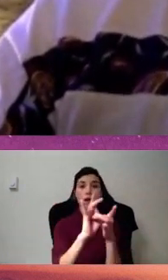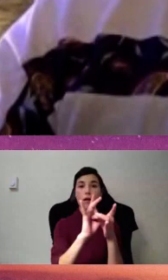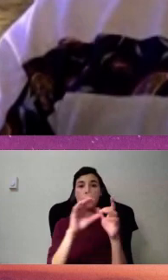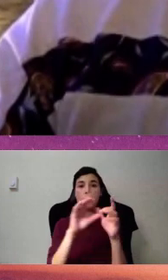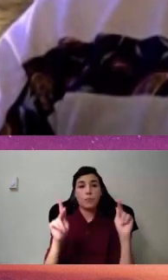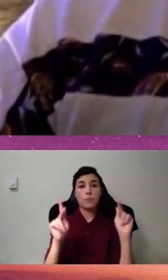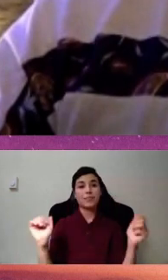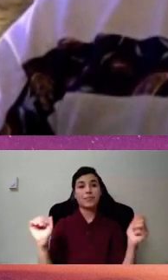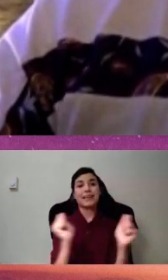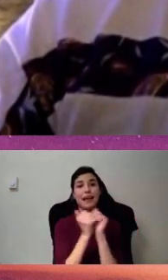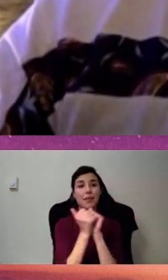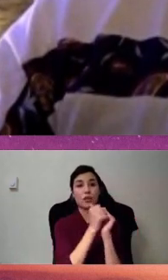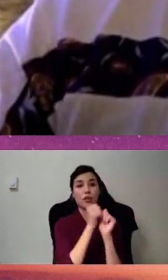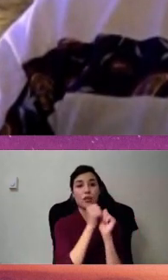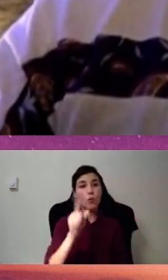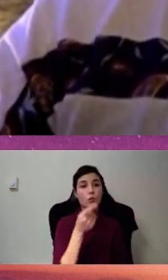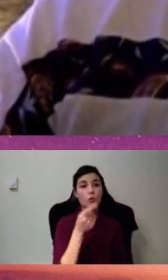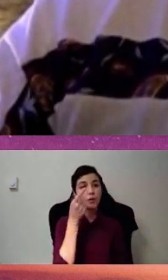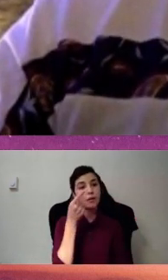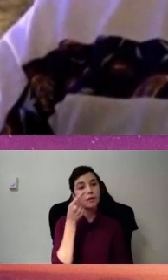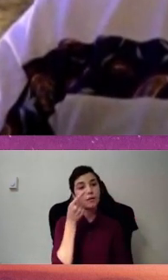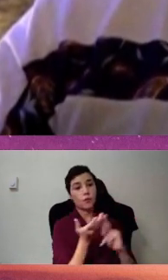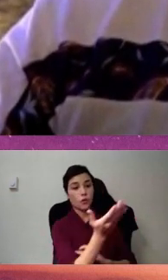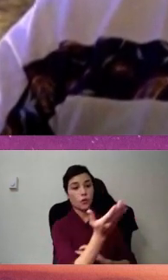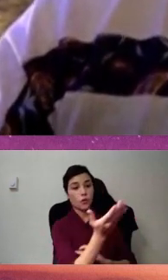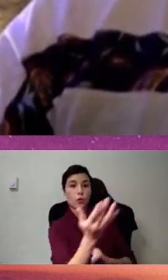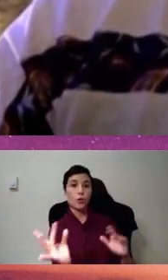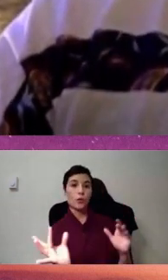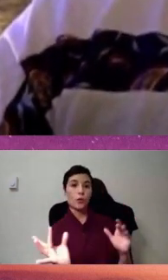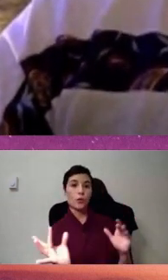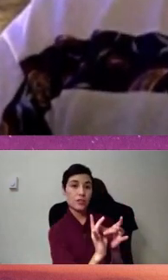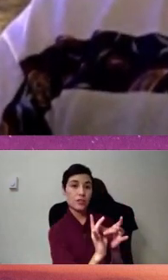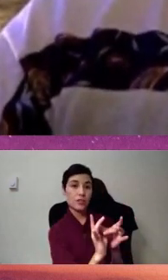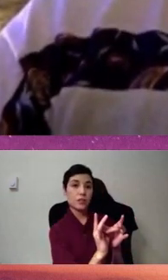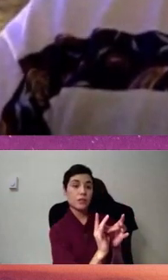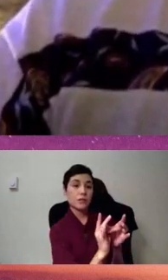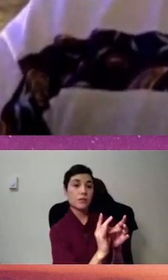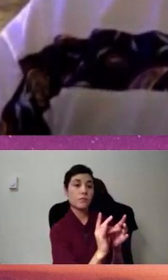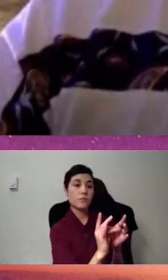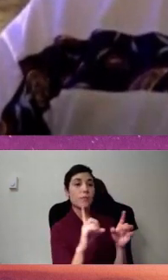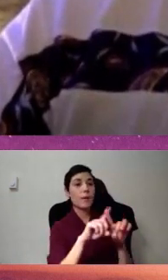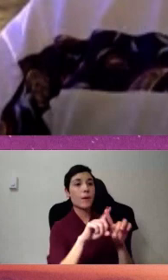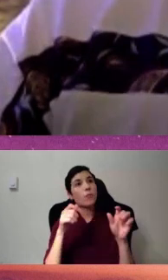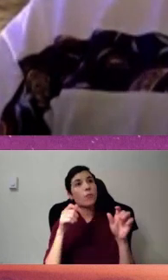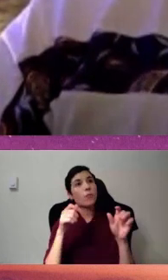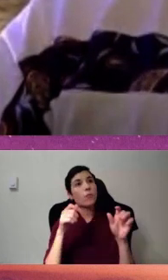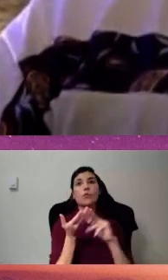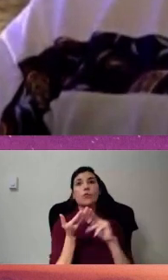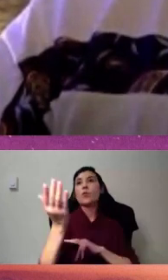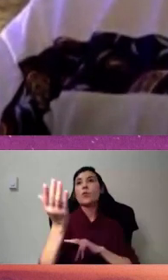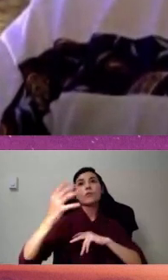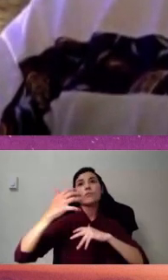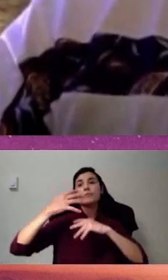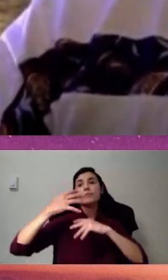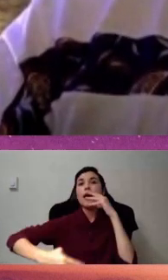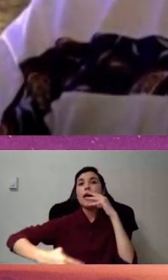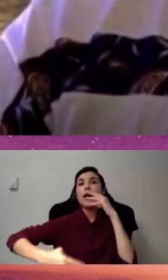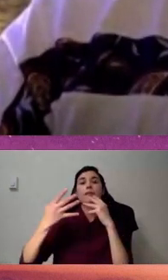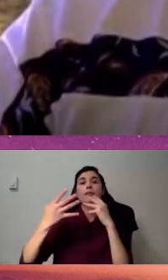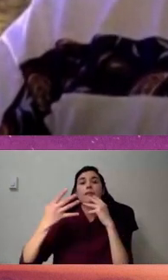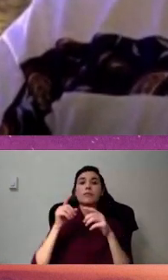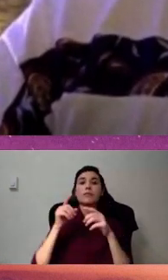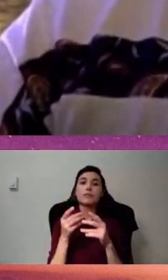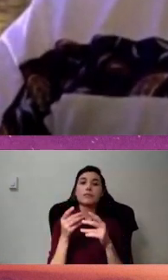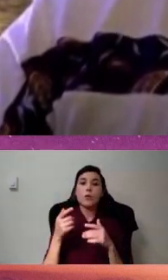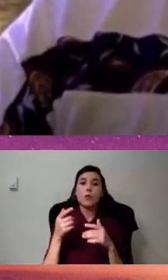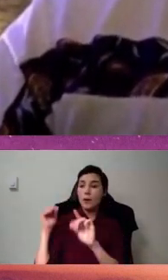brought folks together and reminded them of their place in the land. reminded them of their duty to the land,